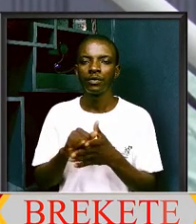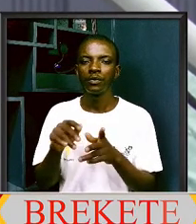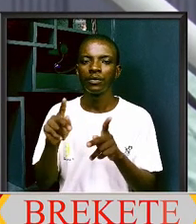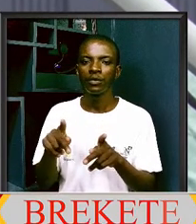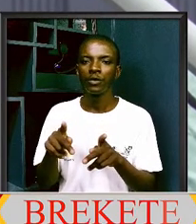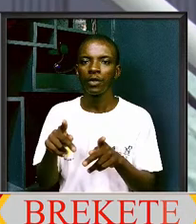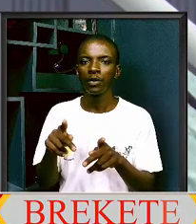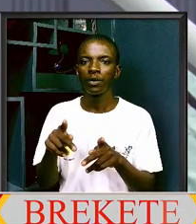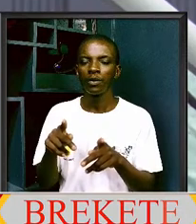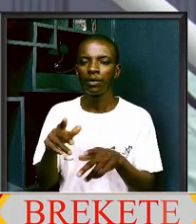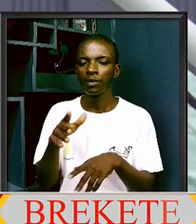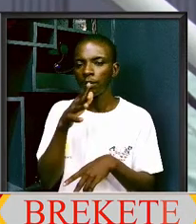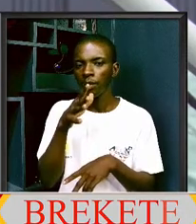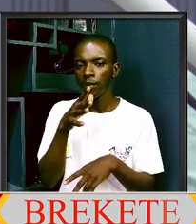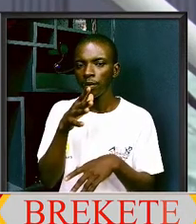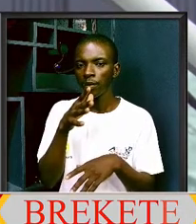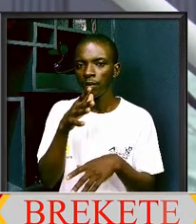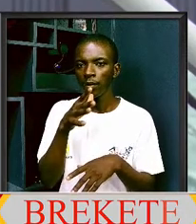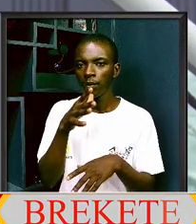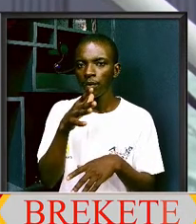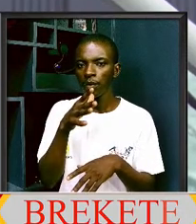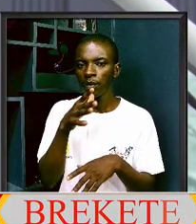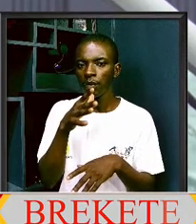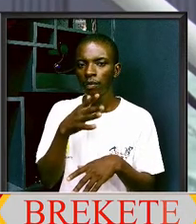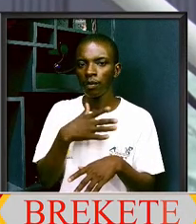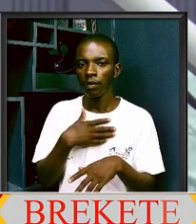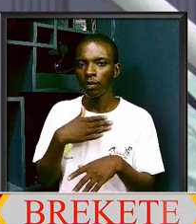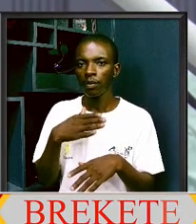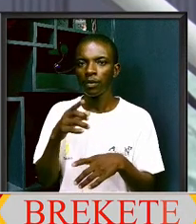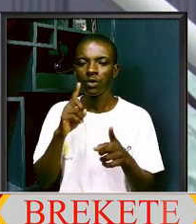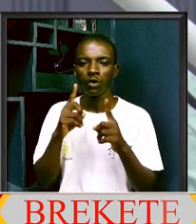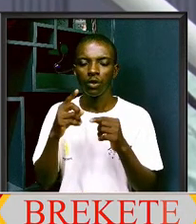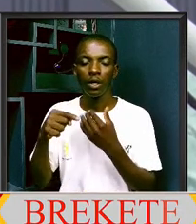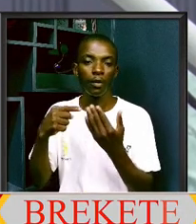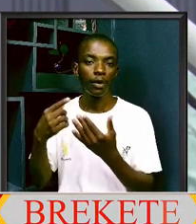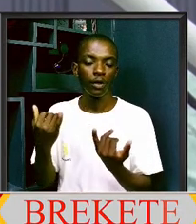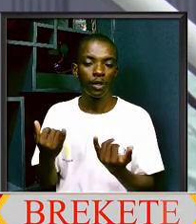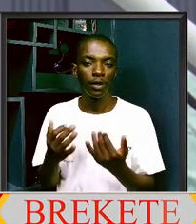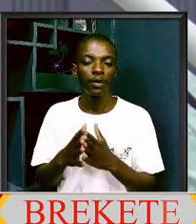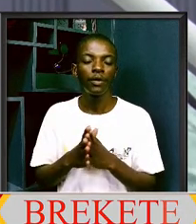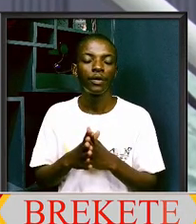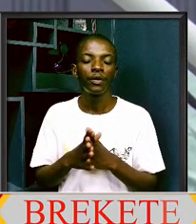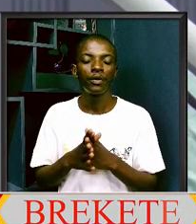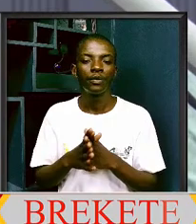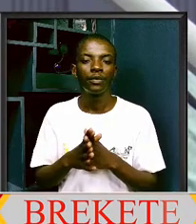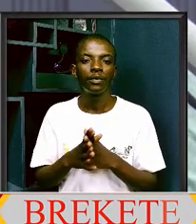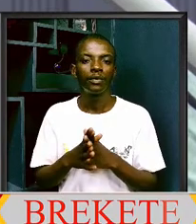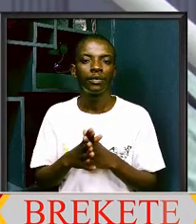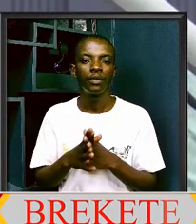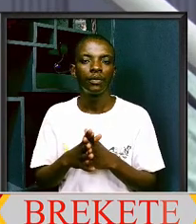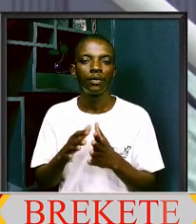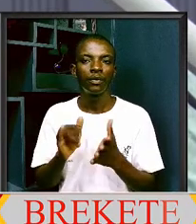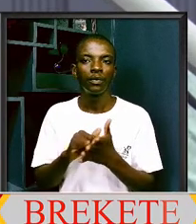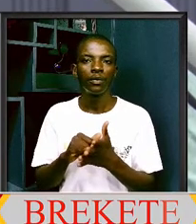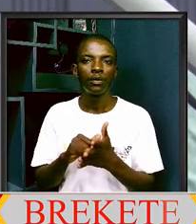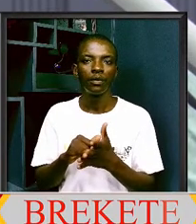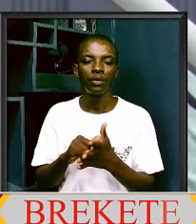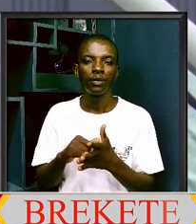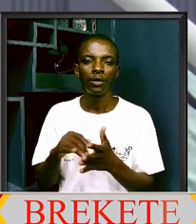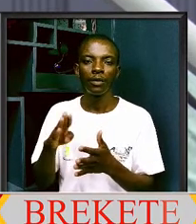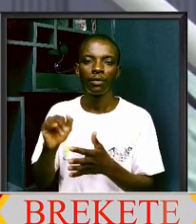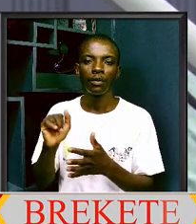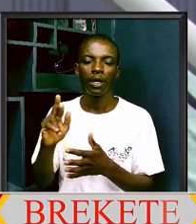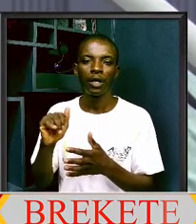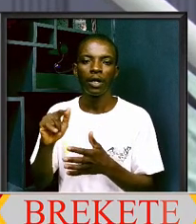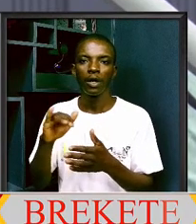particular that my Superior talking about there that bar all of